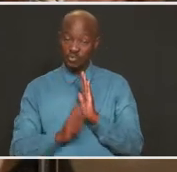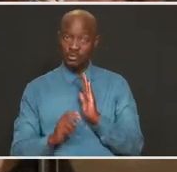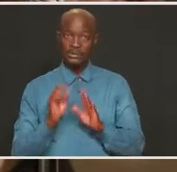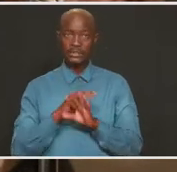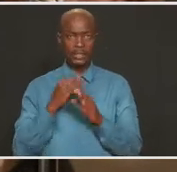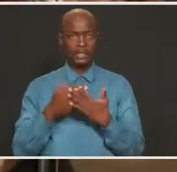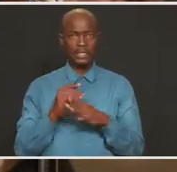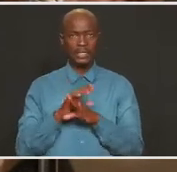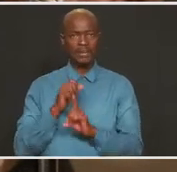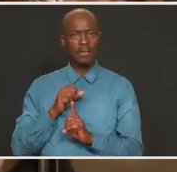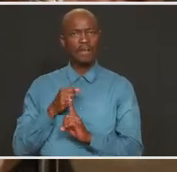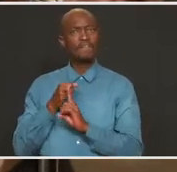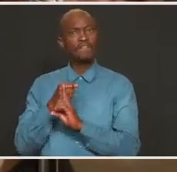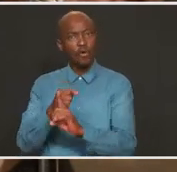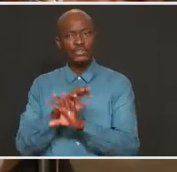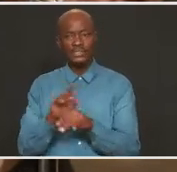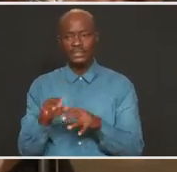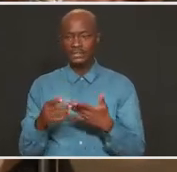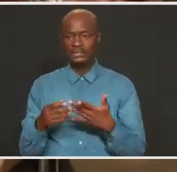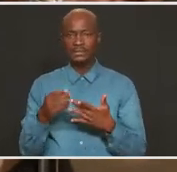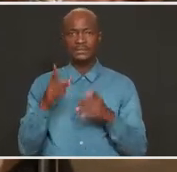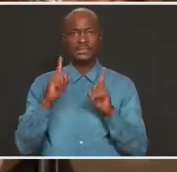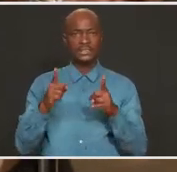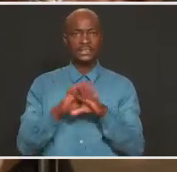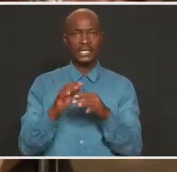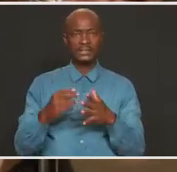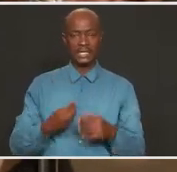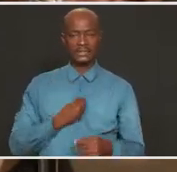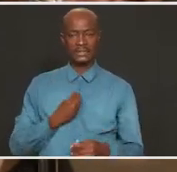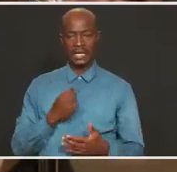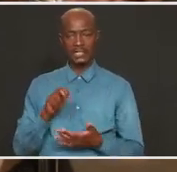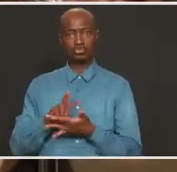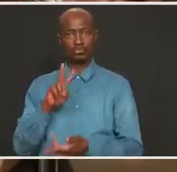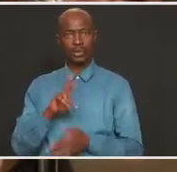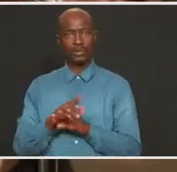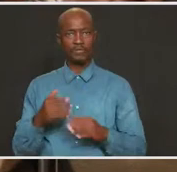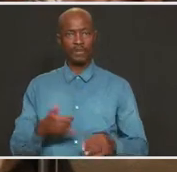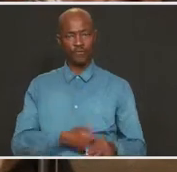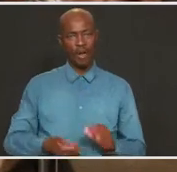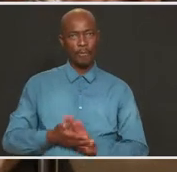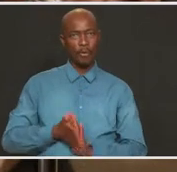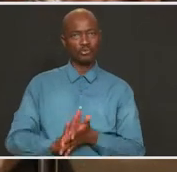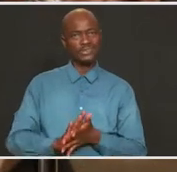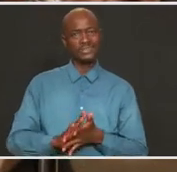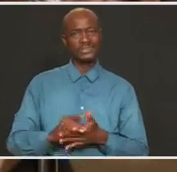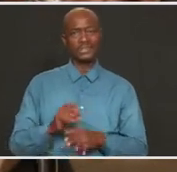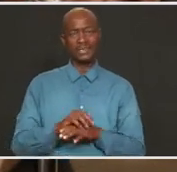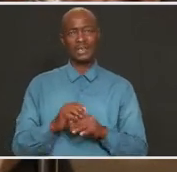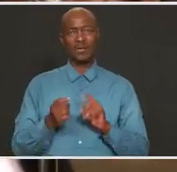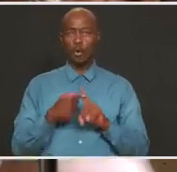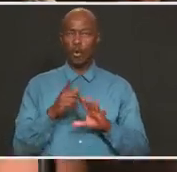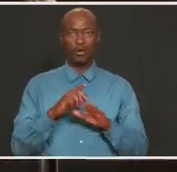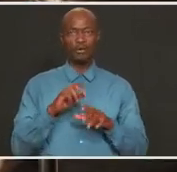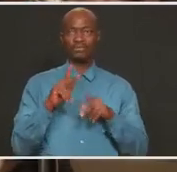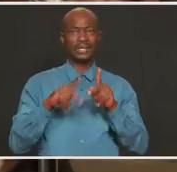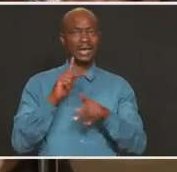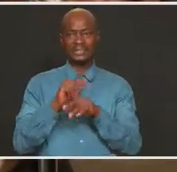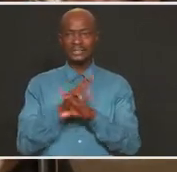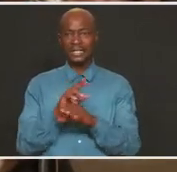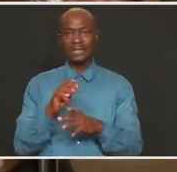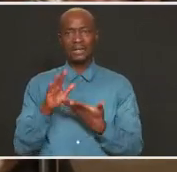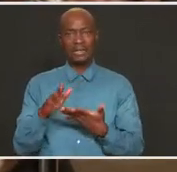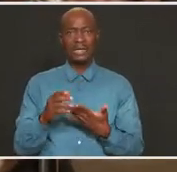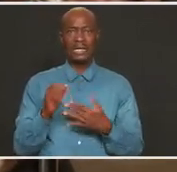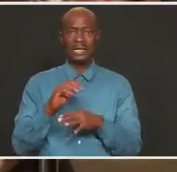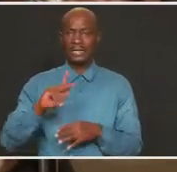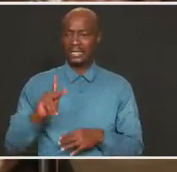force teachers to refer Learners as young as 12 for abortions and all forms of contraception and compel them to keep the